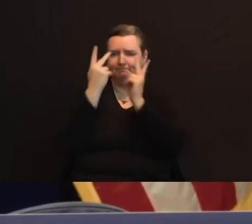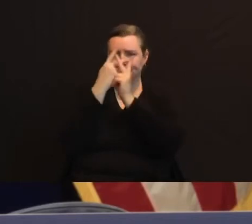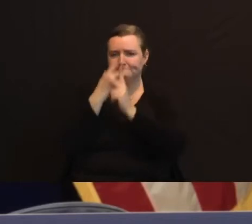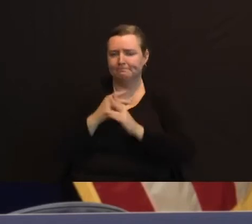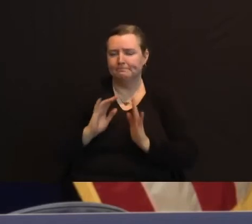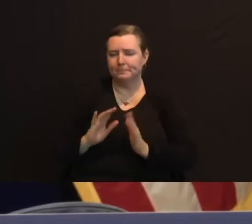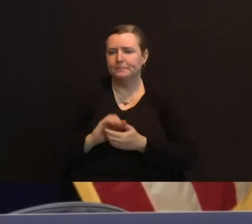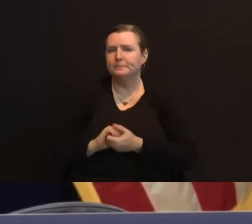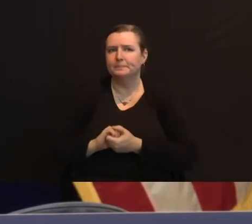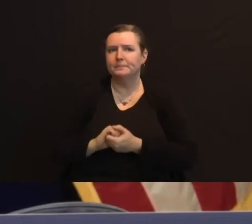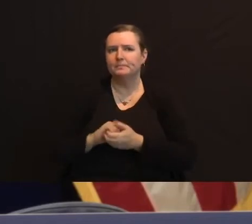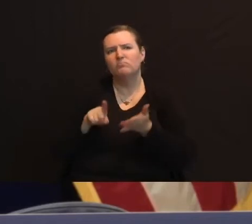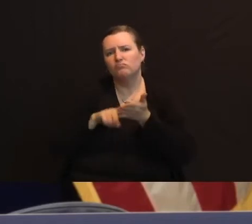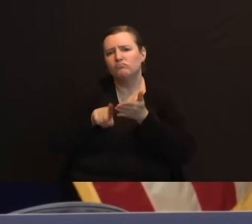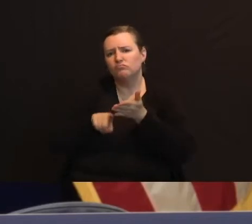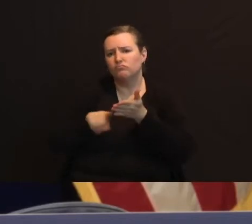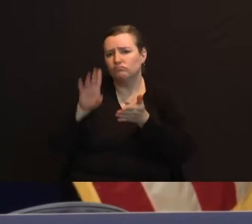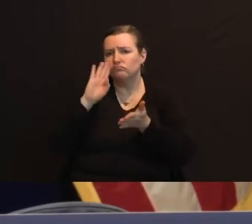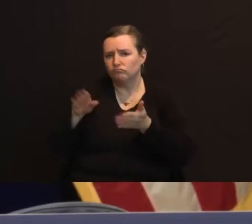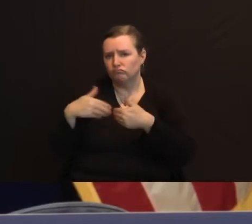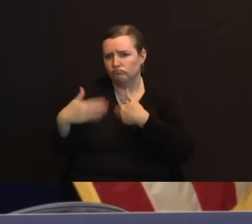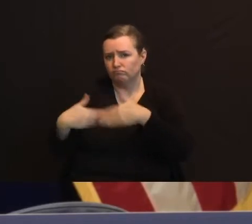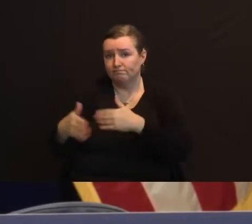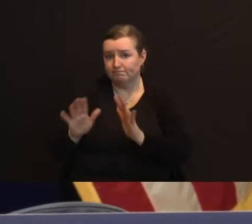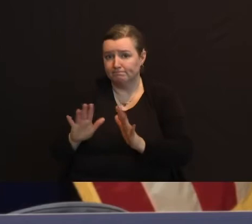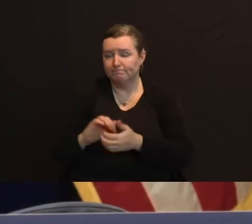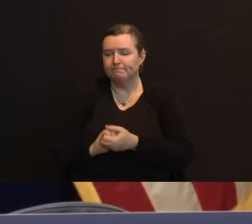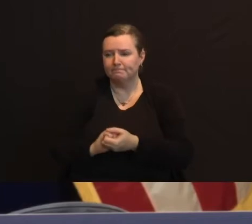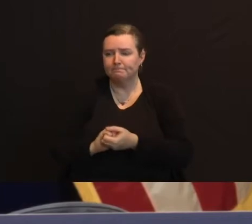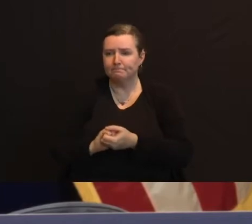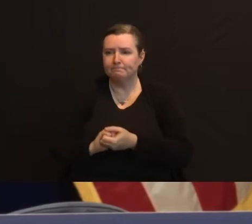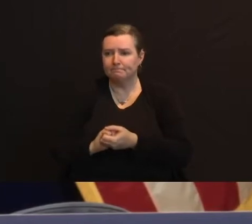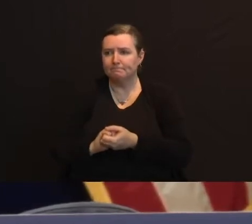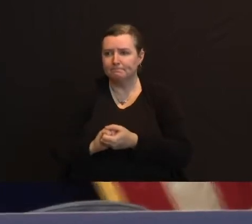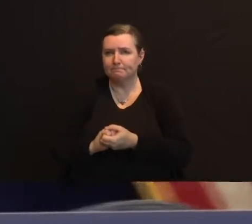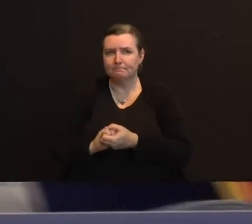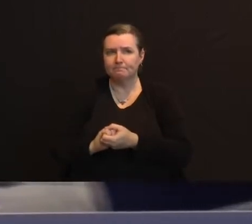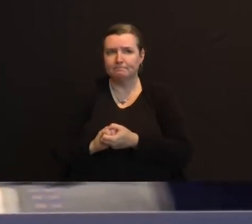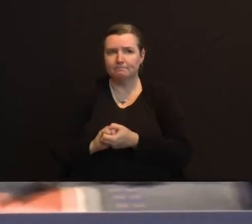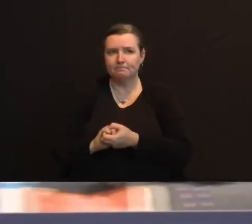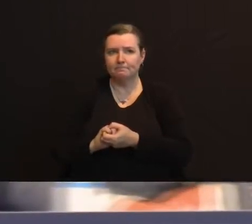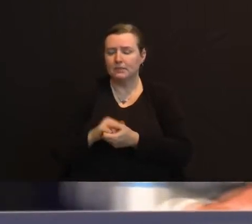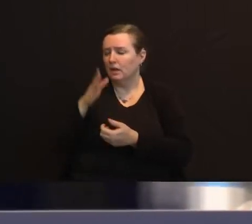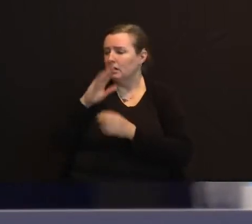categorized, given the nature of Luke's passing. God bless him.